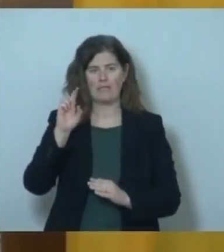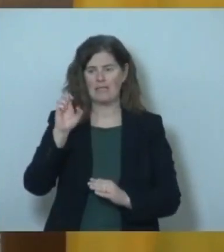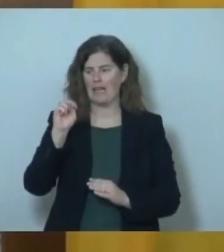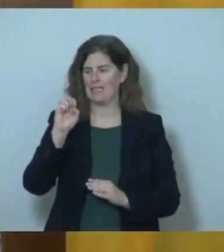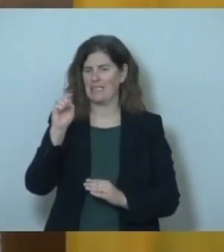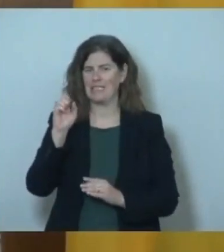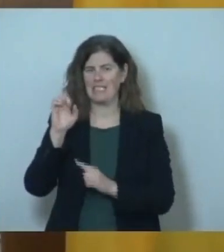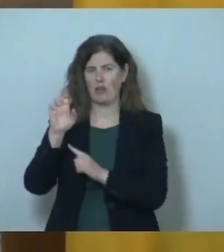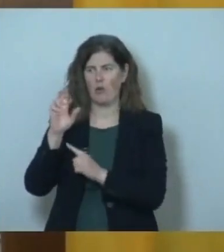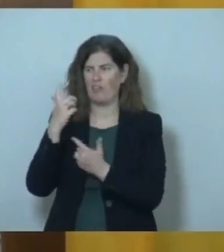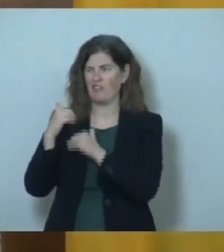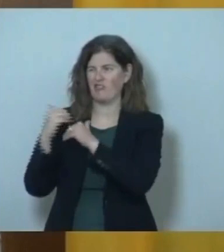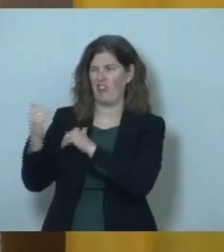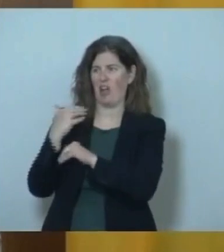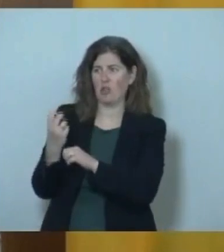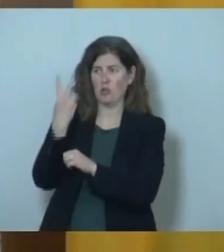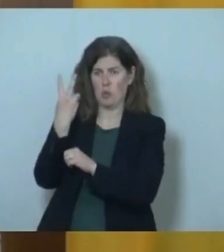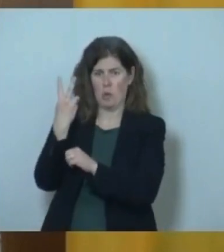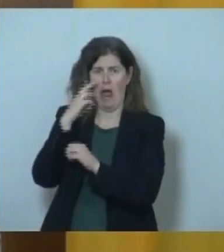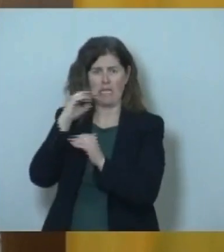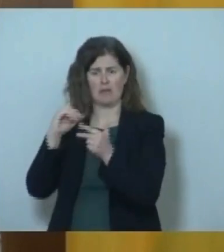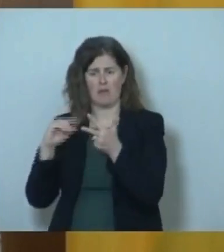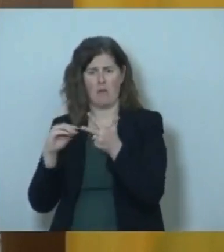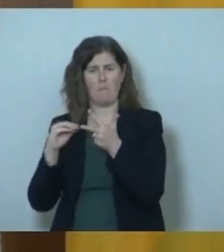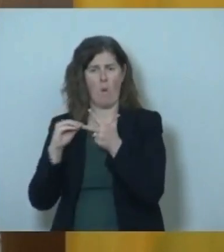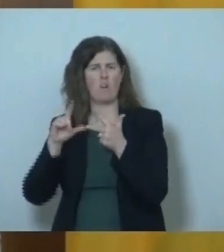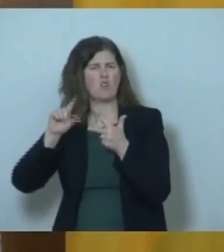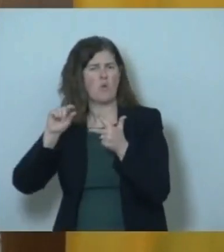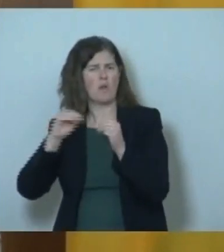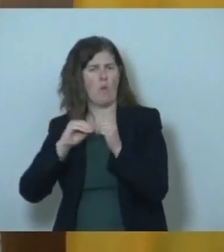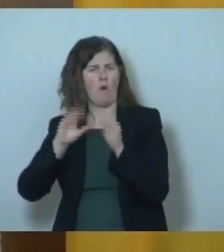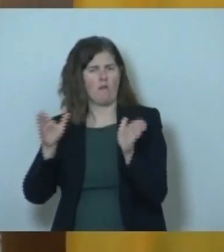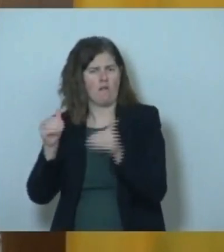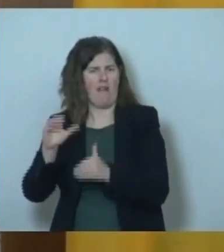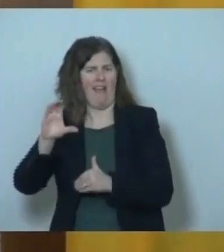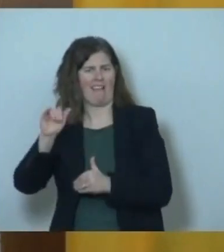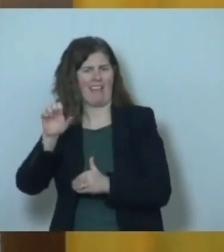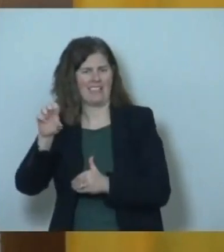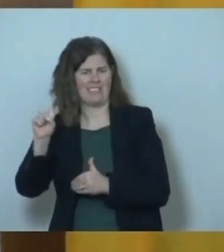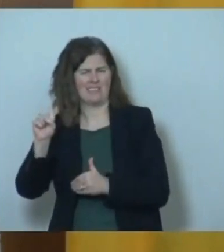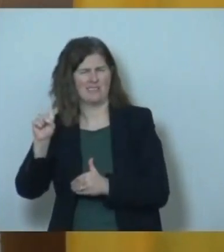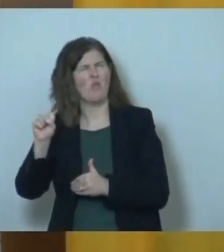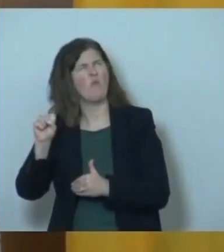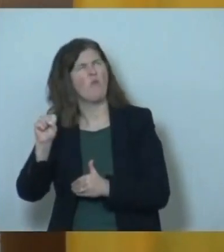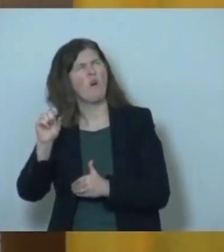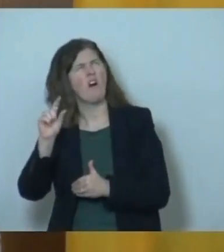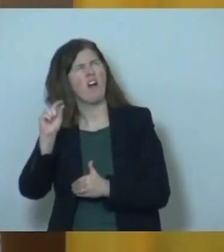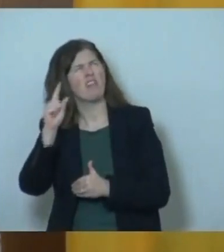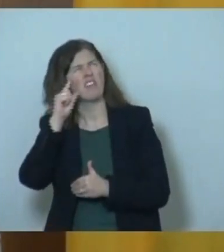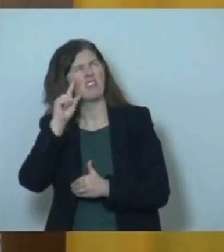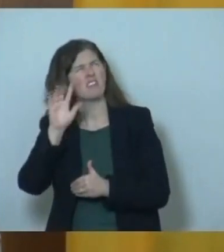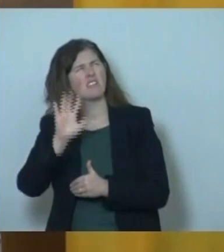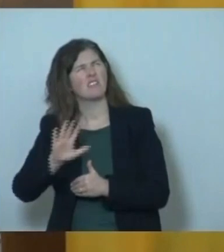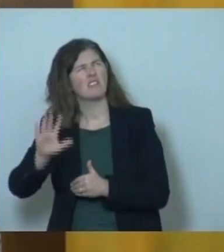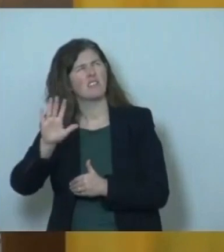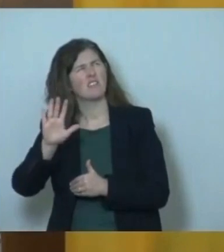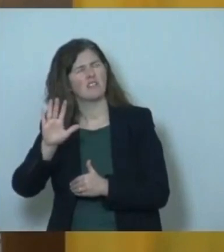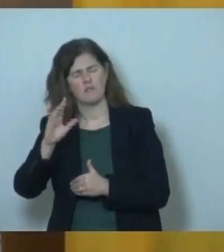gotten 2 shipments and expect another one that's about 20 cases. Well, actually, I think it's a little more. I think we're going to get